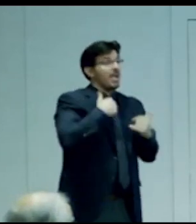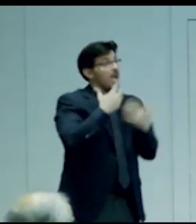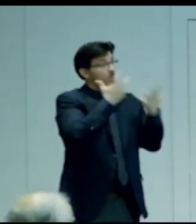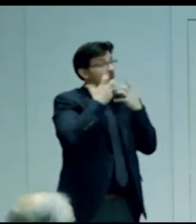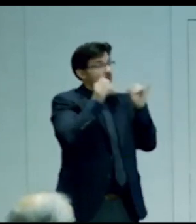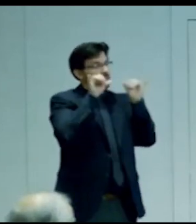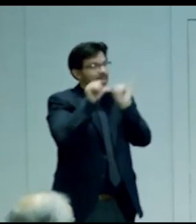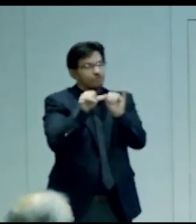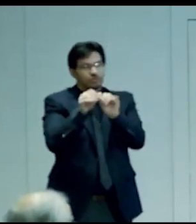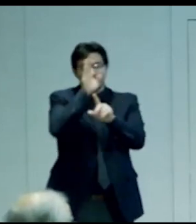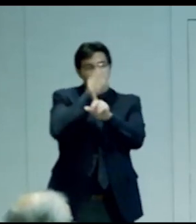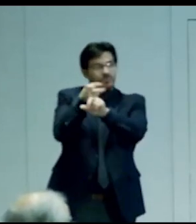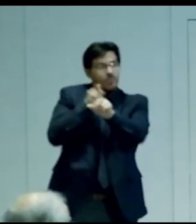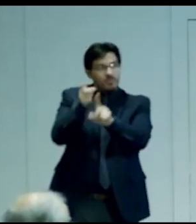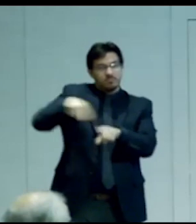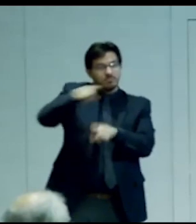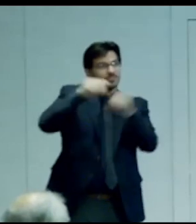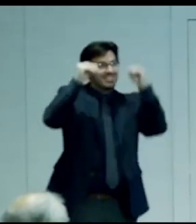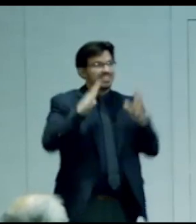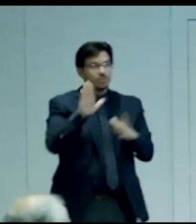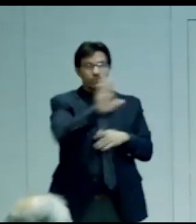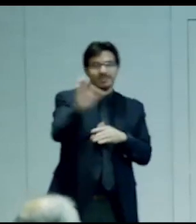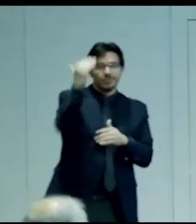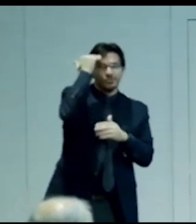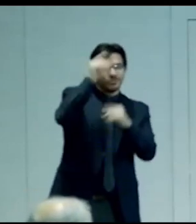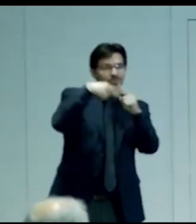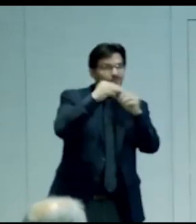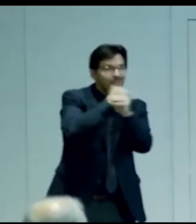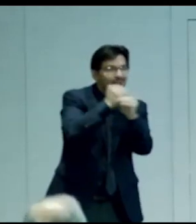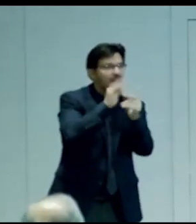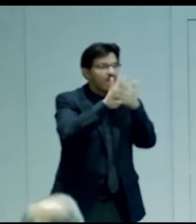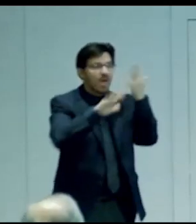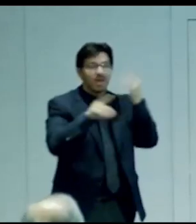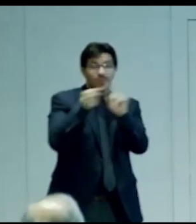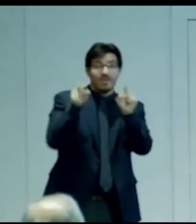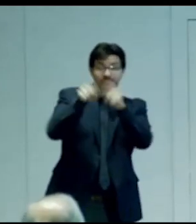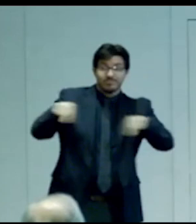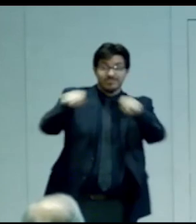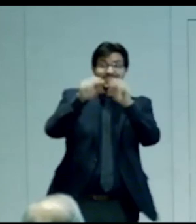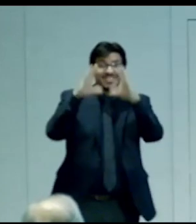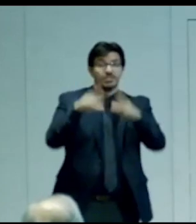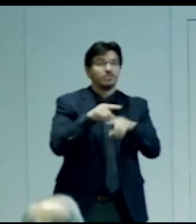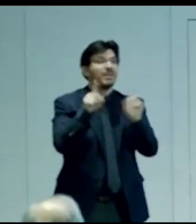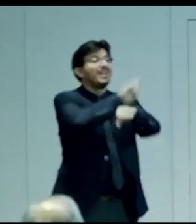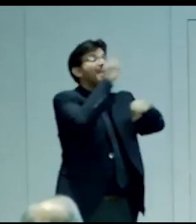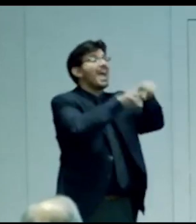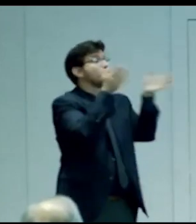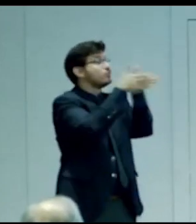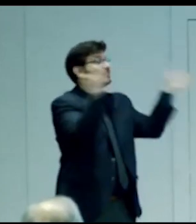directly on teachers, their knowledge of mathematics, things of that sort, but they're not available on a